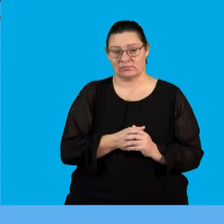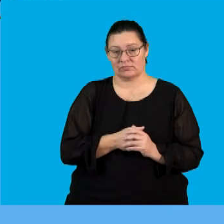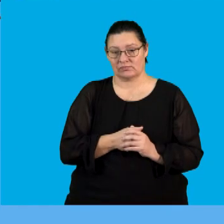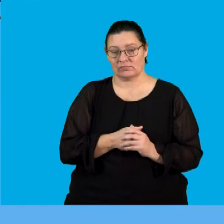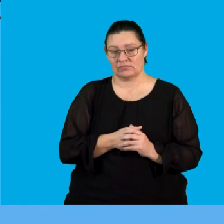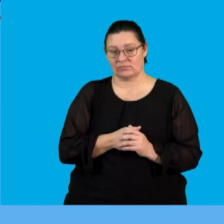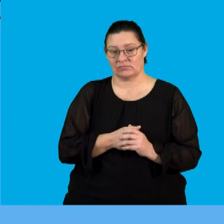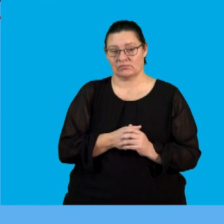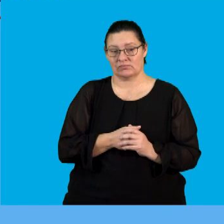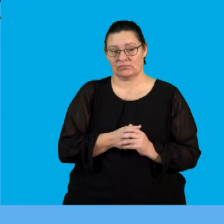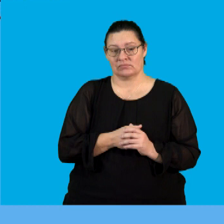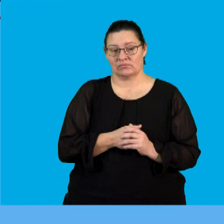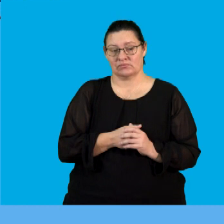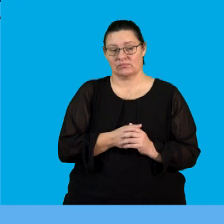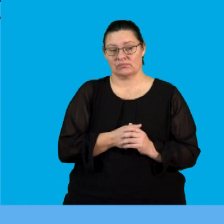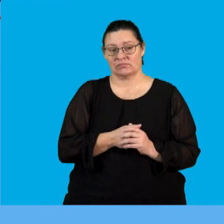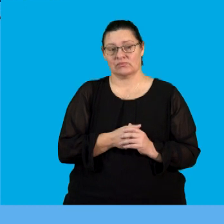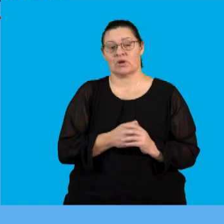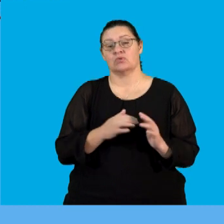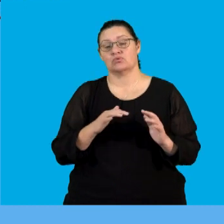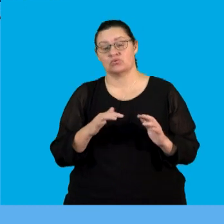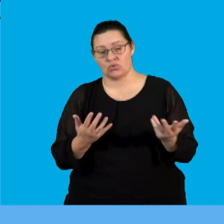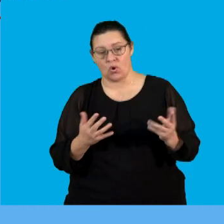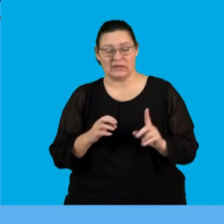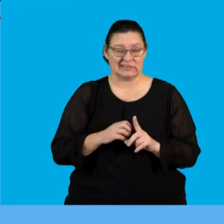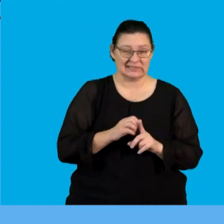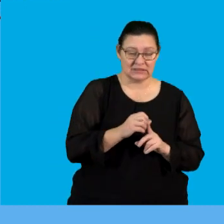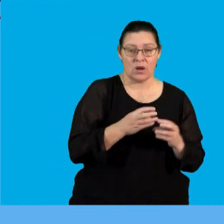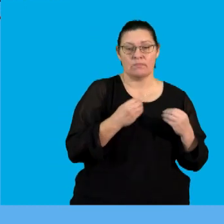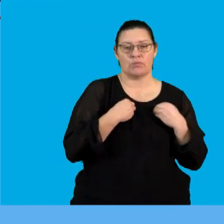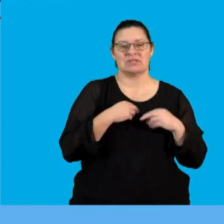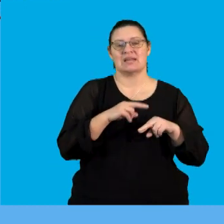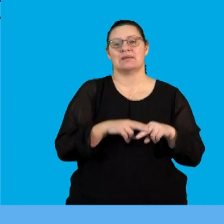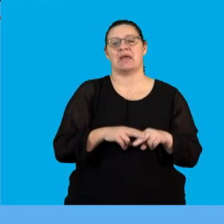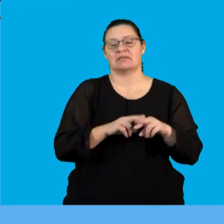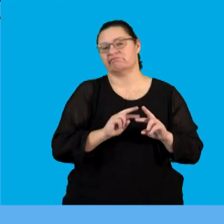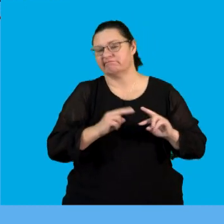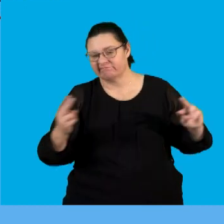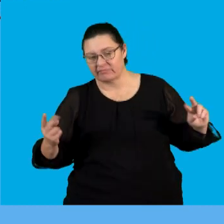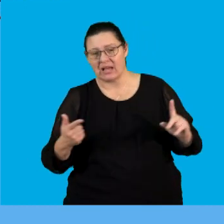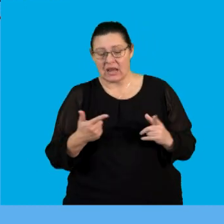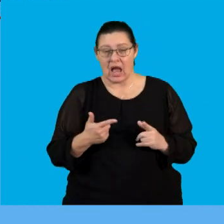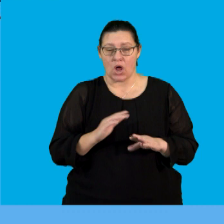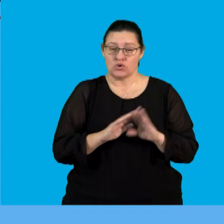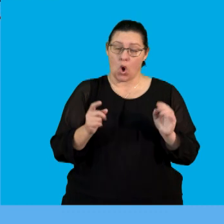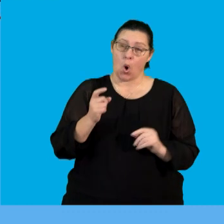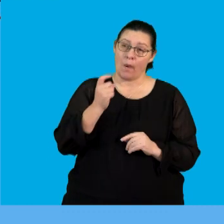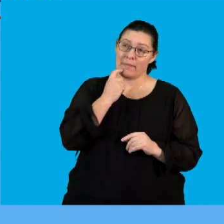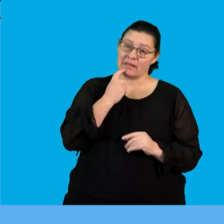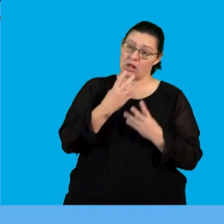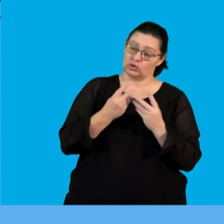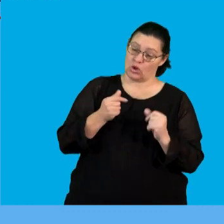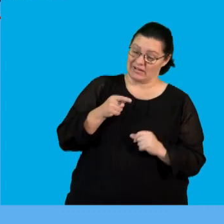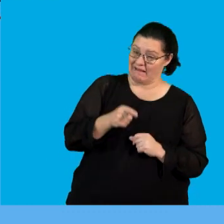7 or around 2. So the corrosive property depends on the type and the concentration of the non-metal